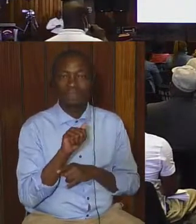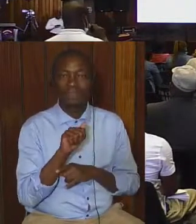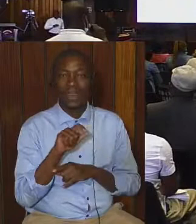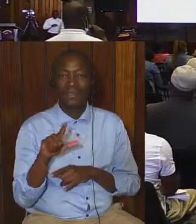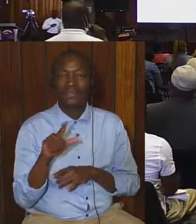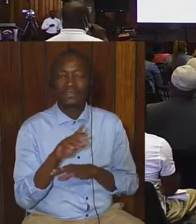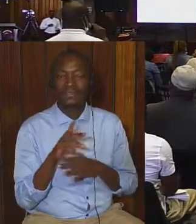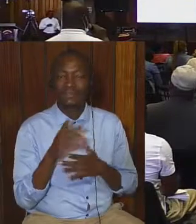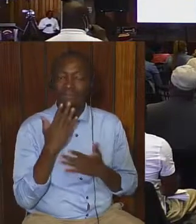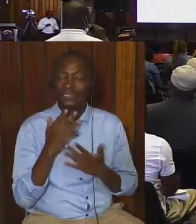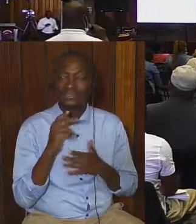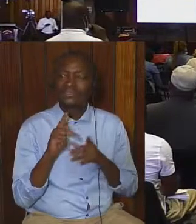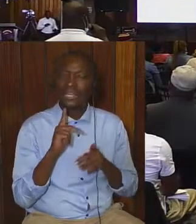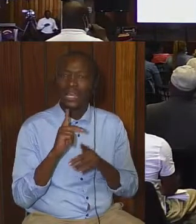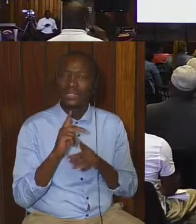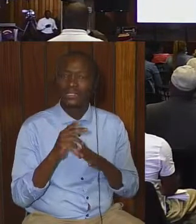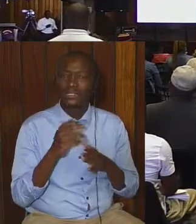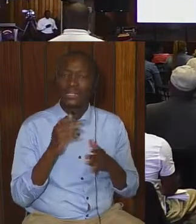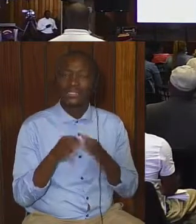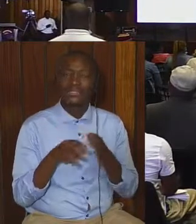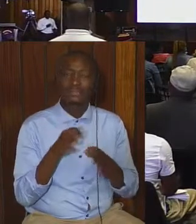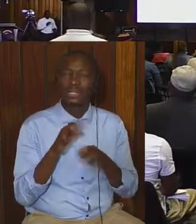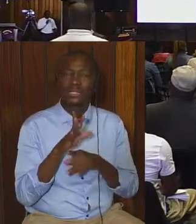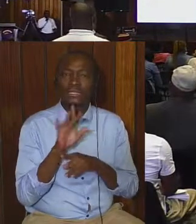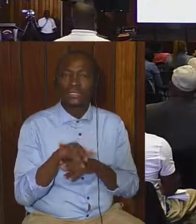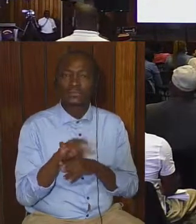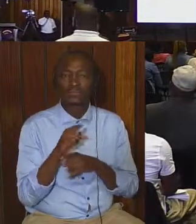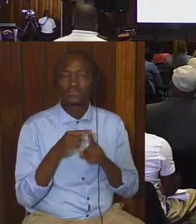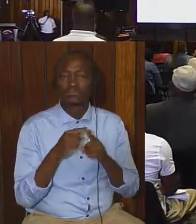kindly please explain that to me?